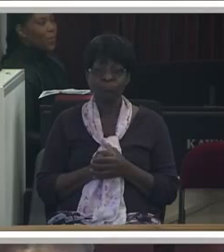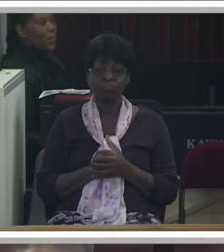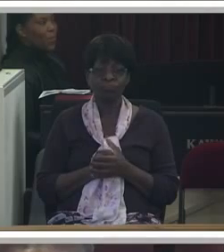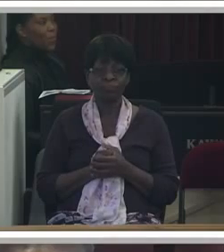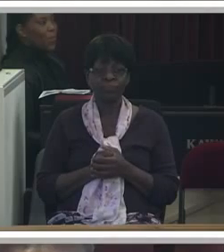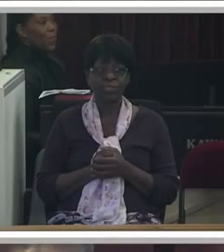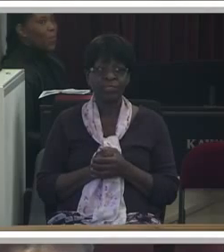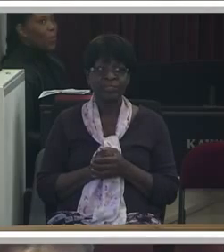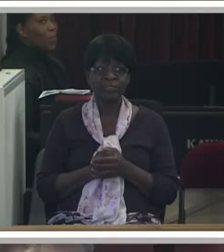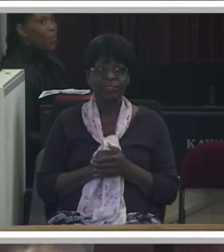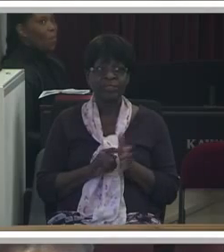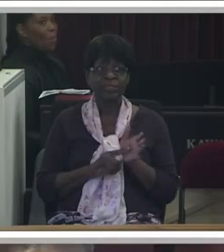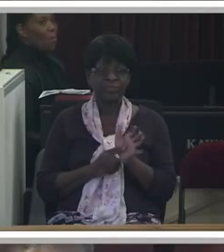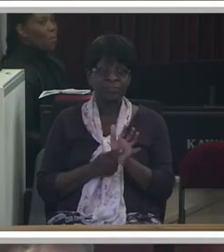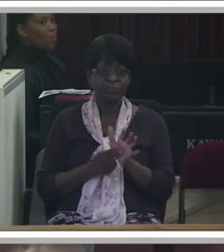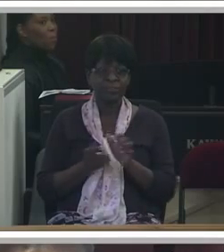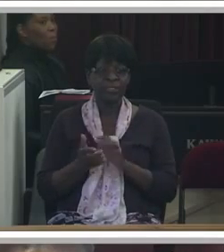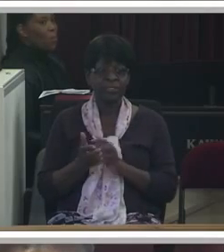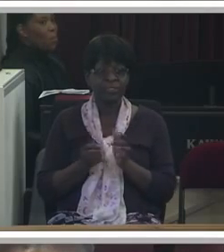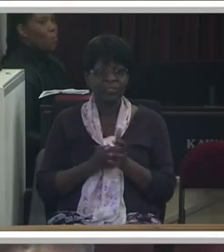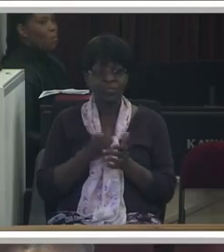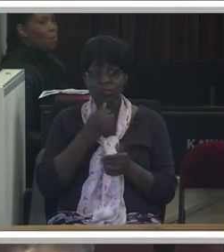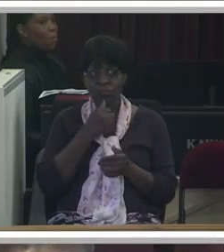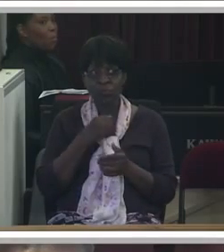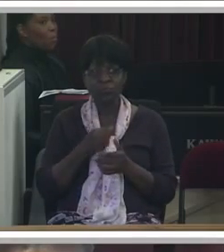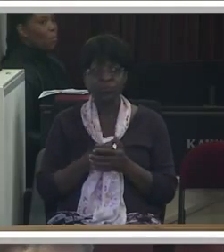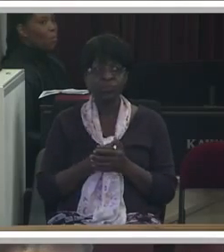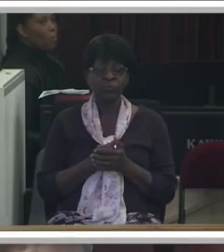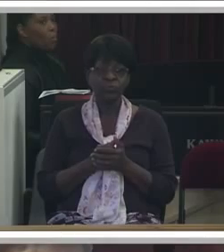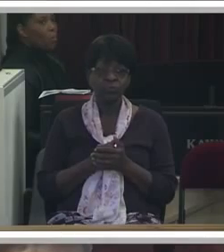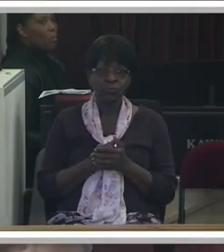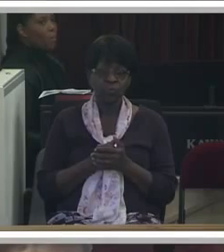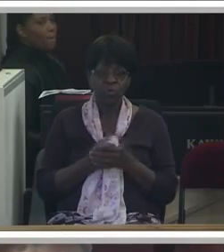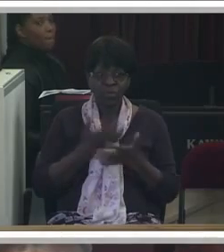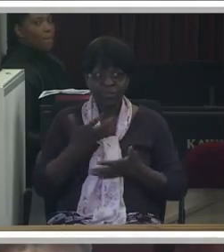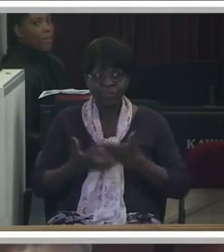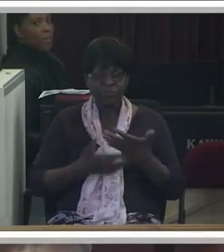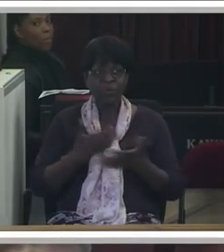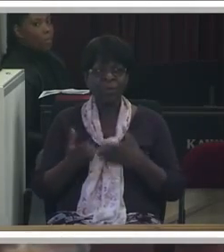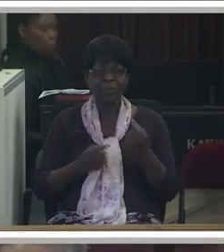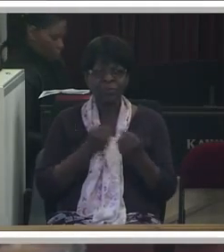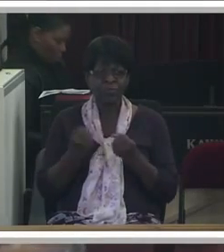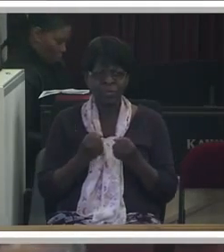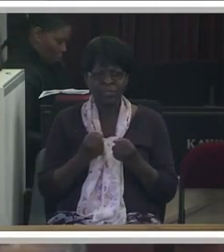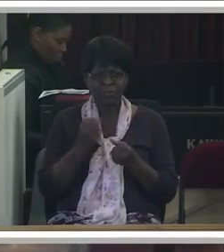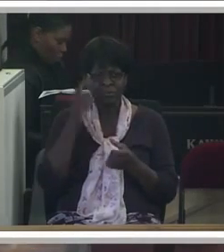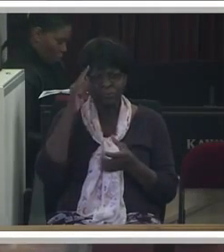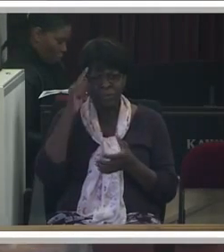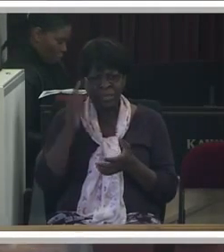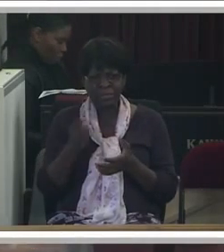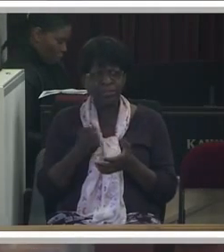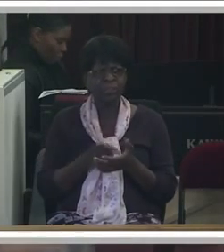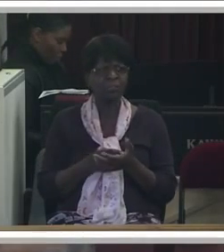The symbols that Jesus Christ used to describe the great reality of